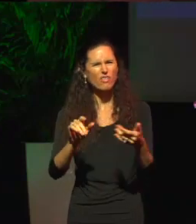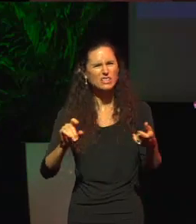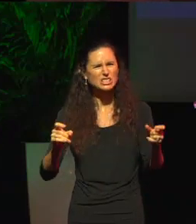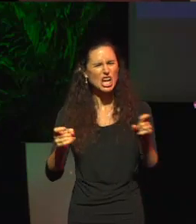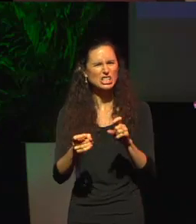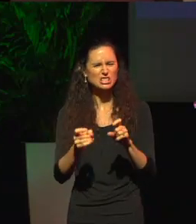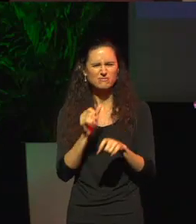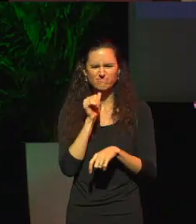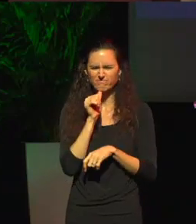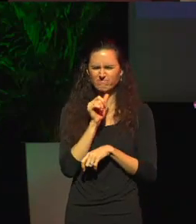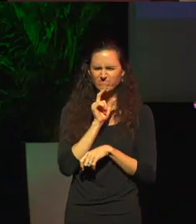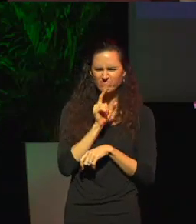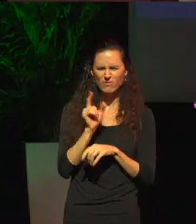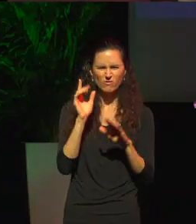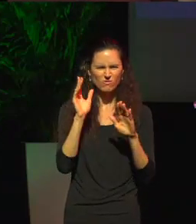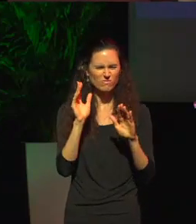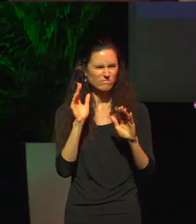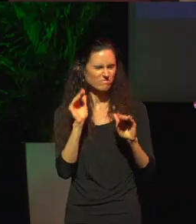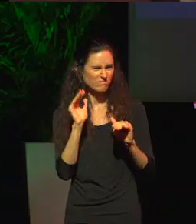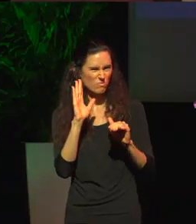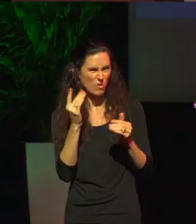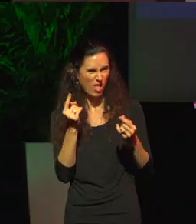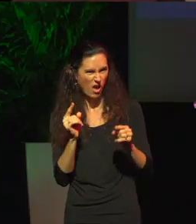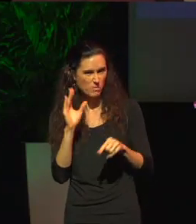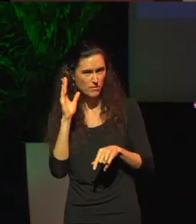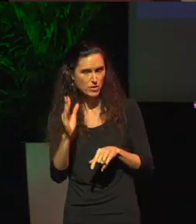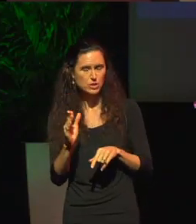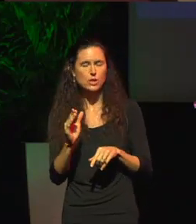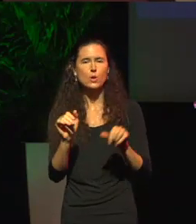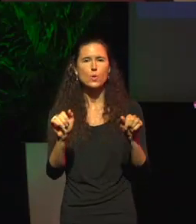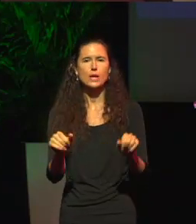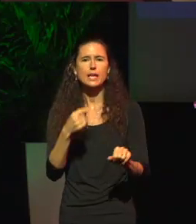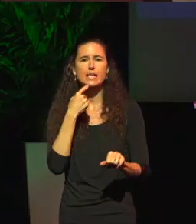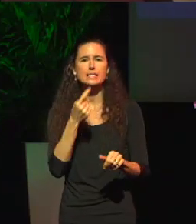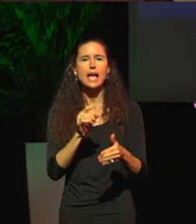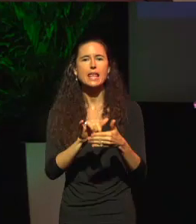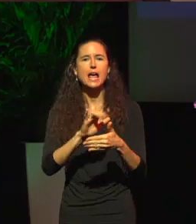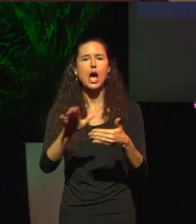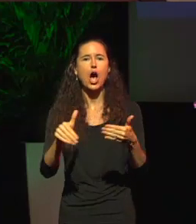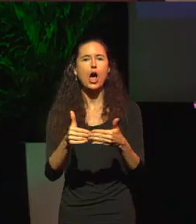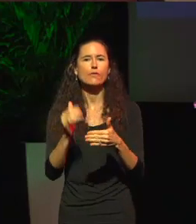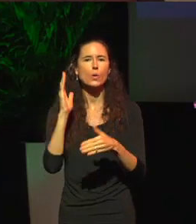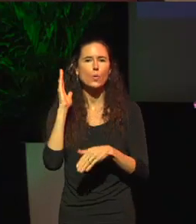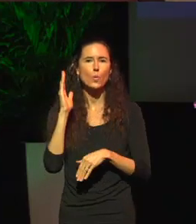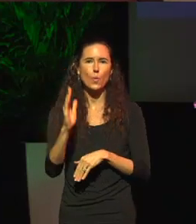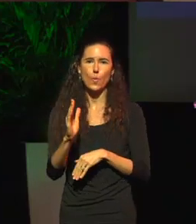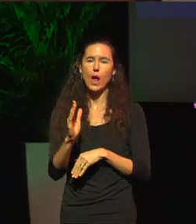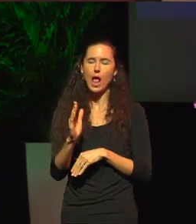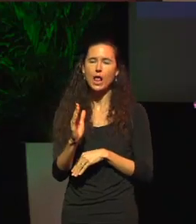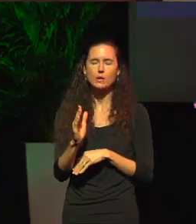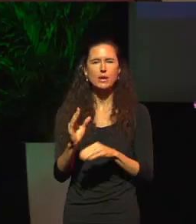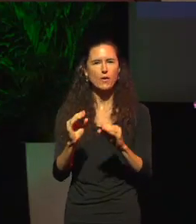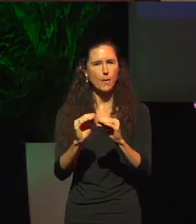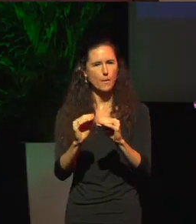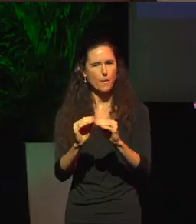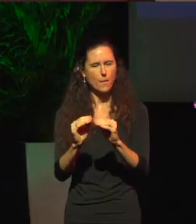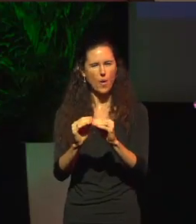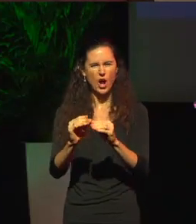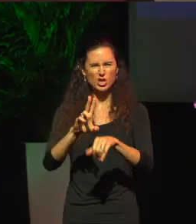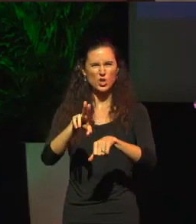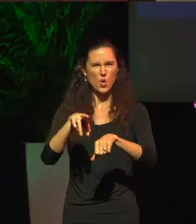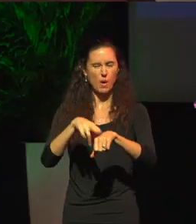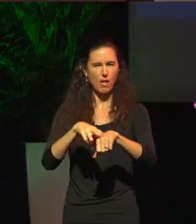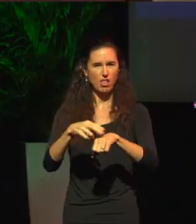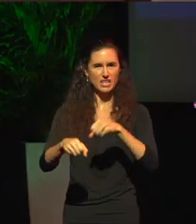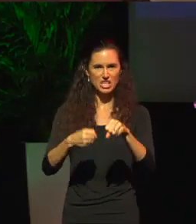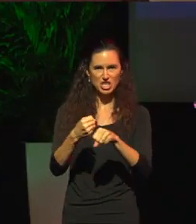faced, one thing we can safely say is that we're hoping all of you are going to be in for a much more conventional year than